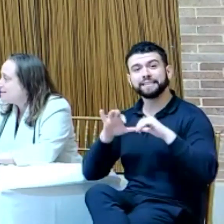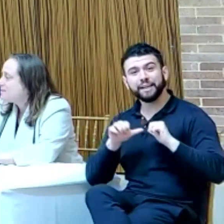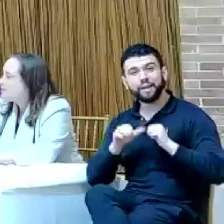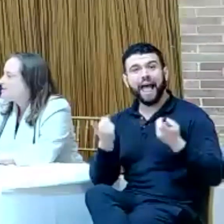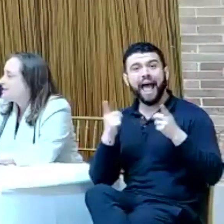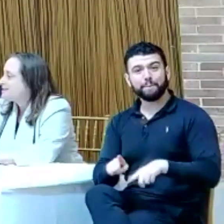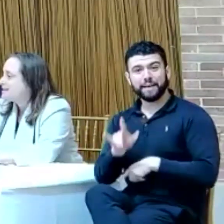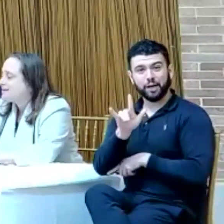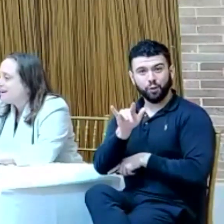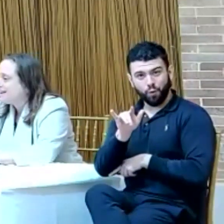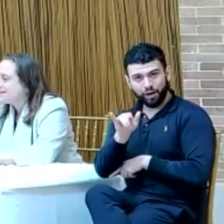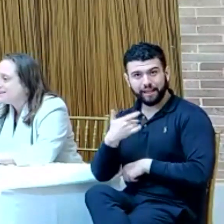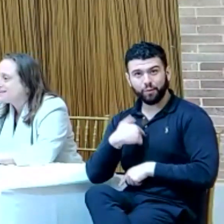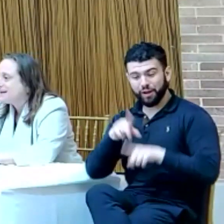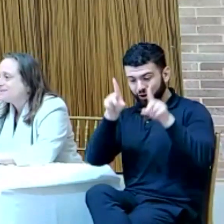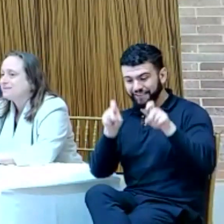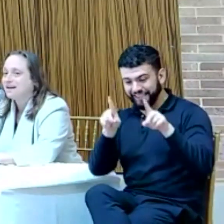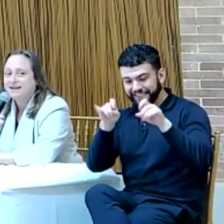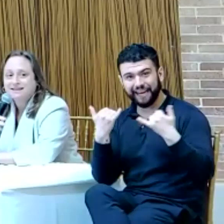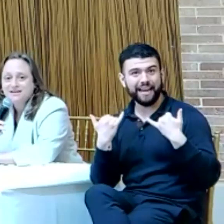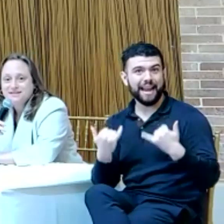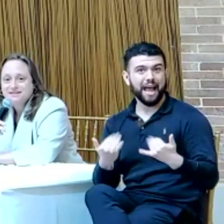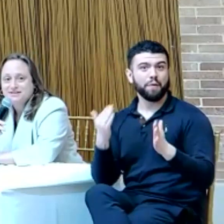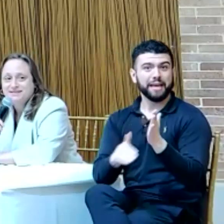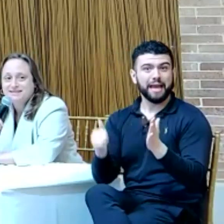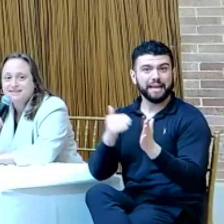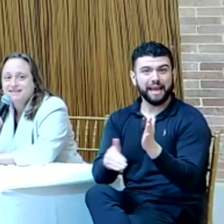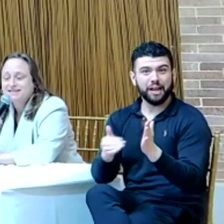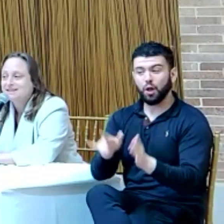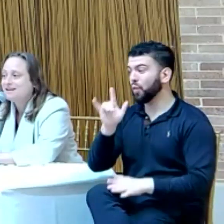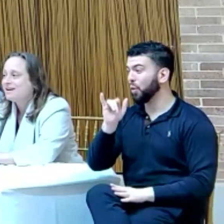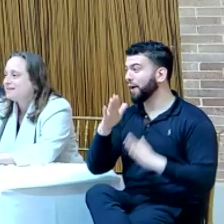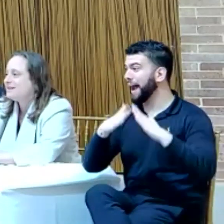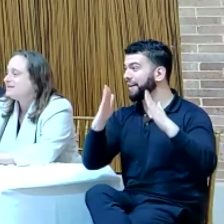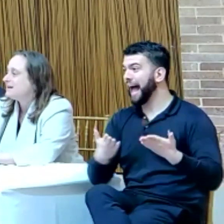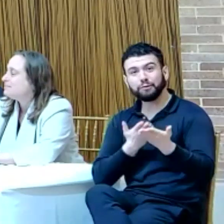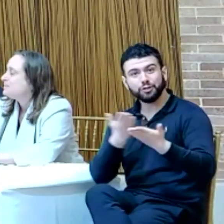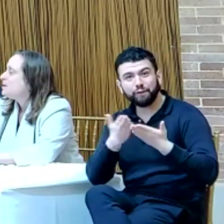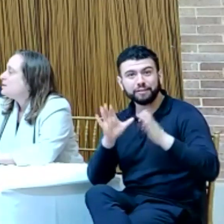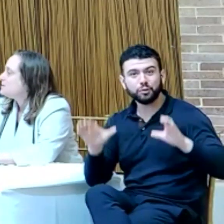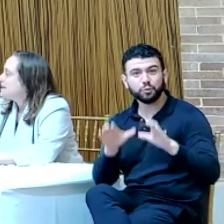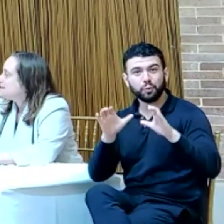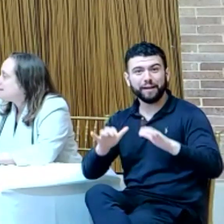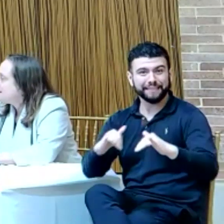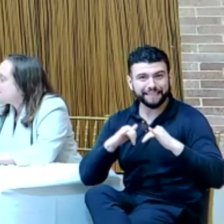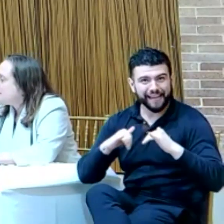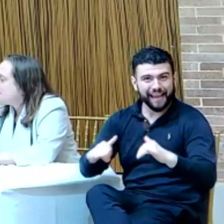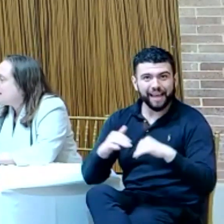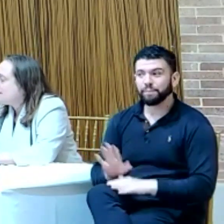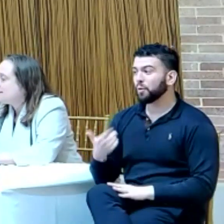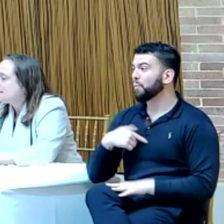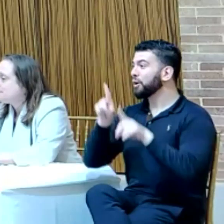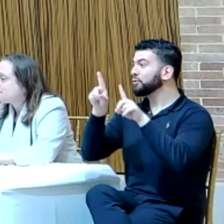Island we're testing in Long Island all the time Long Island Housing service is testing in Long Island all the time we're testing in the